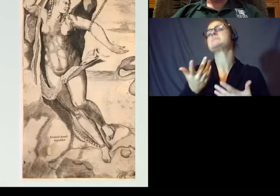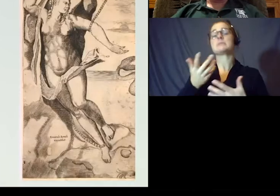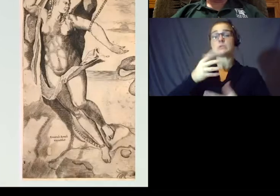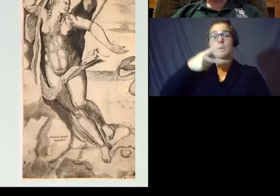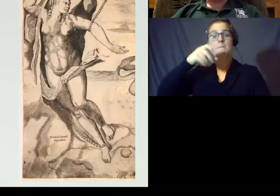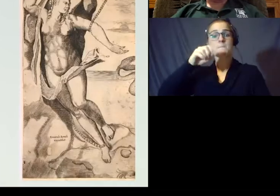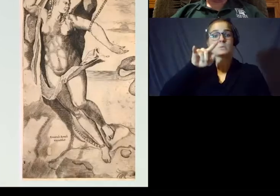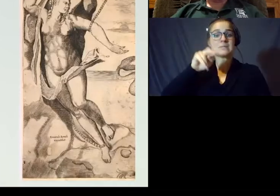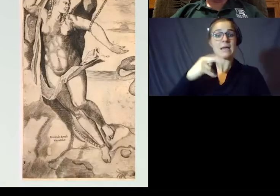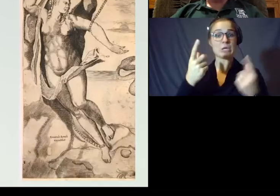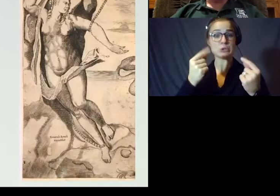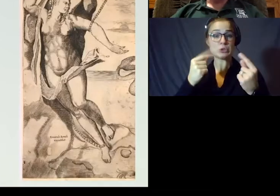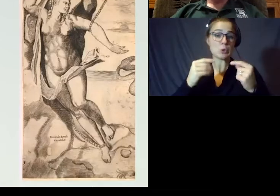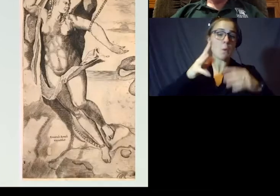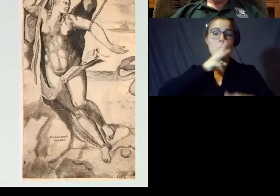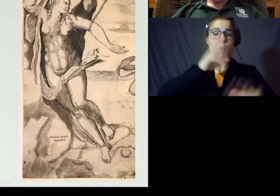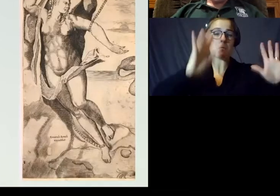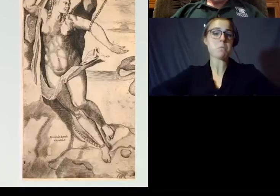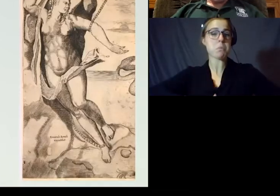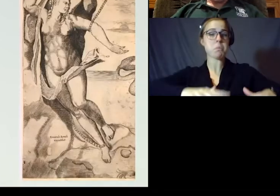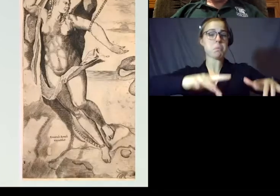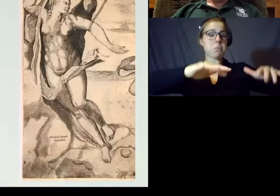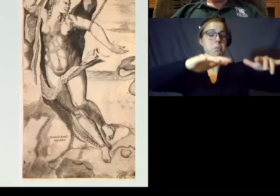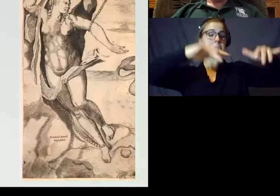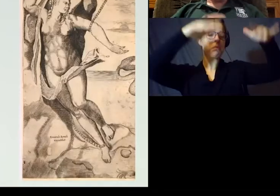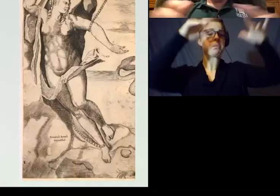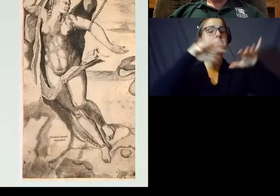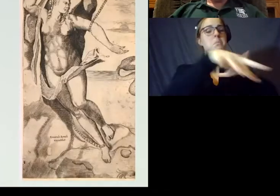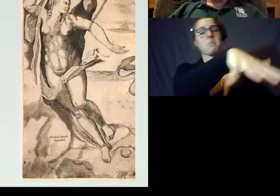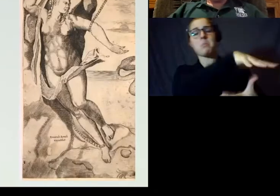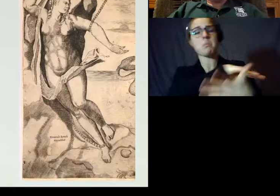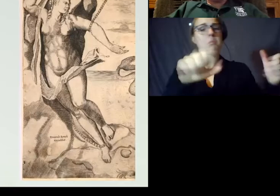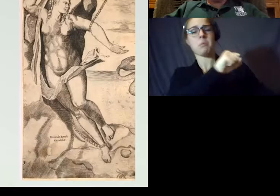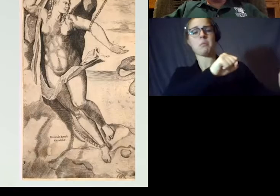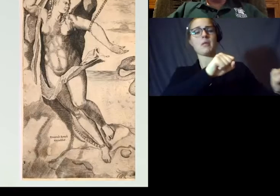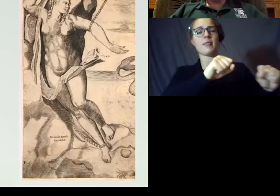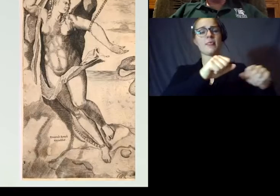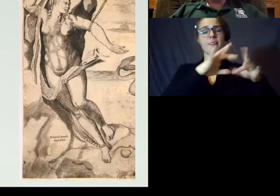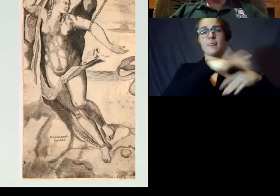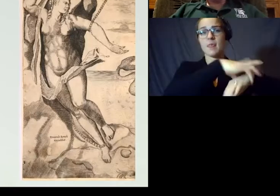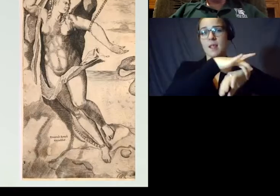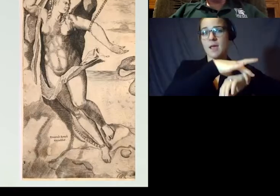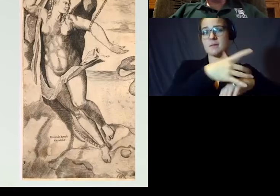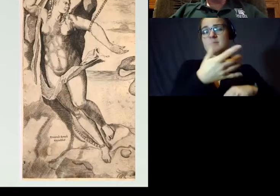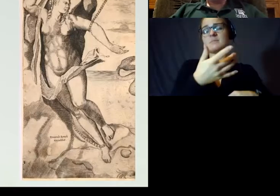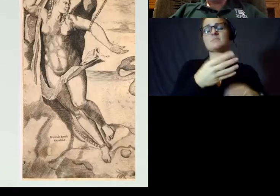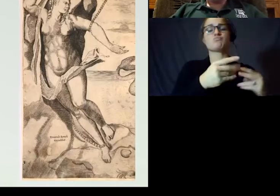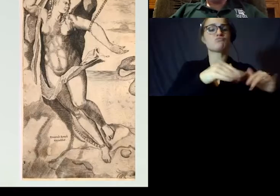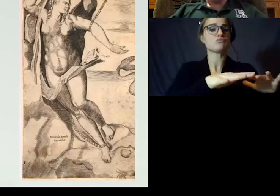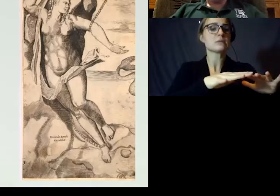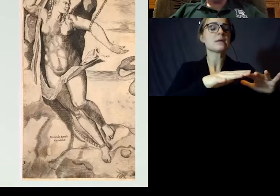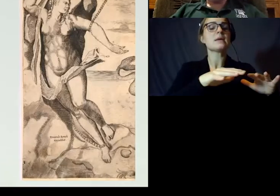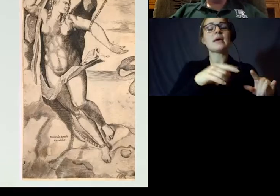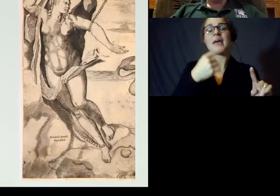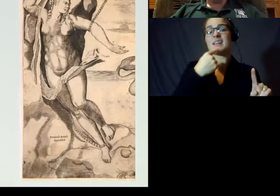a sea monster to ravage the land. And an oracle tells them the only way to fix this little